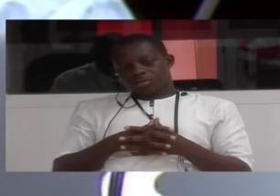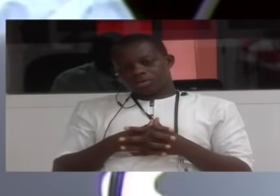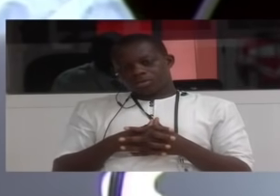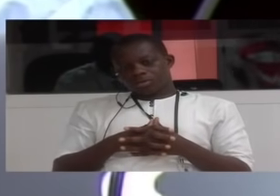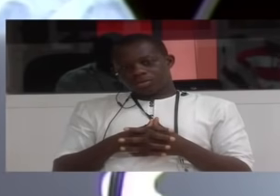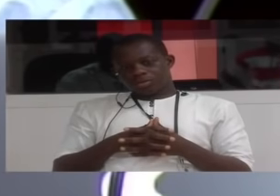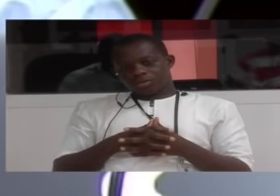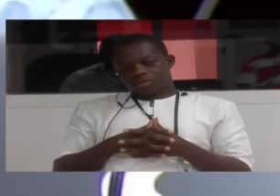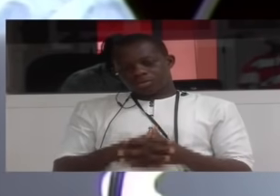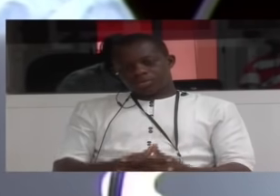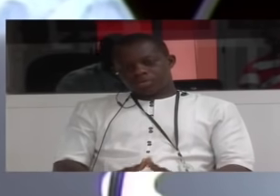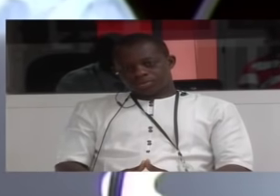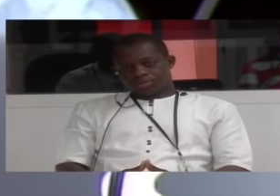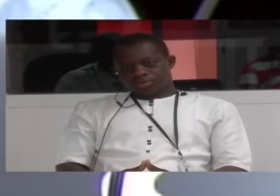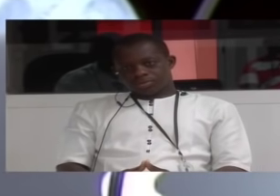Councillor, bismillah yamuru nang.